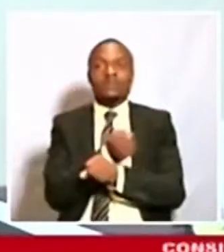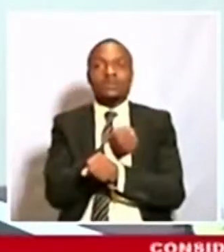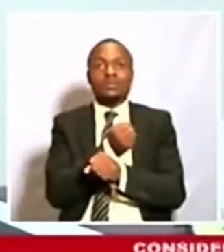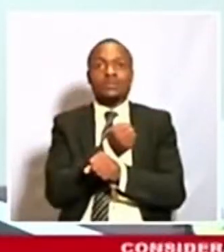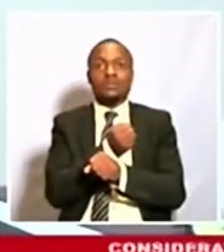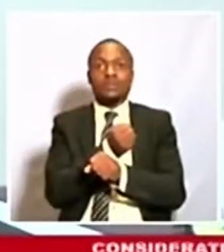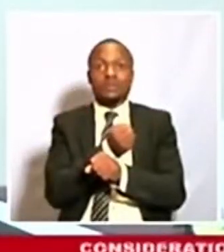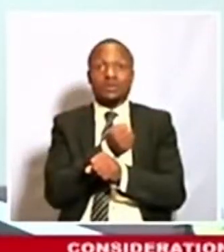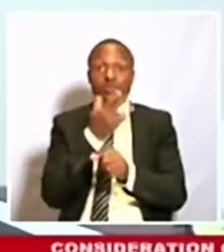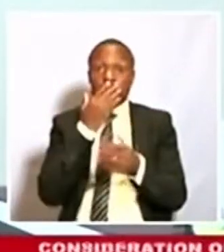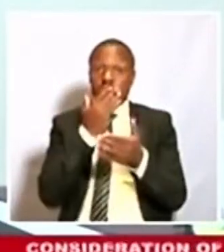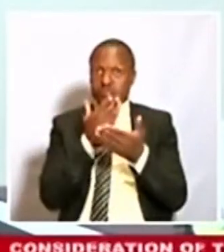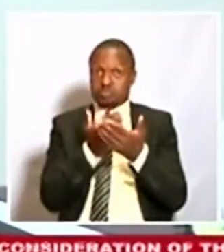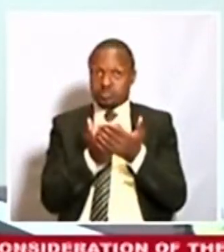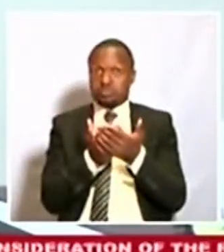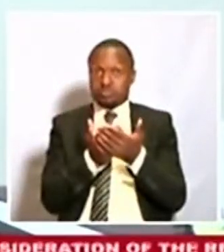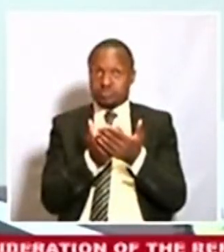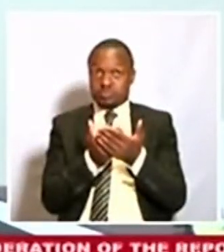a very good